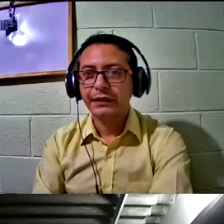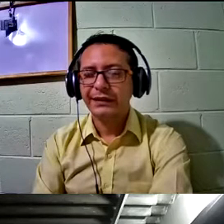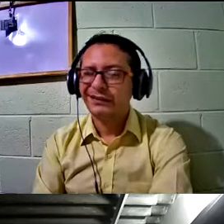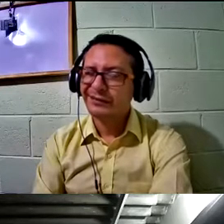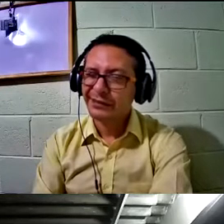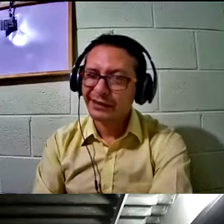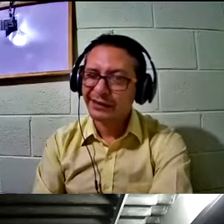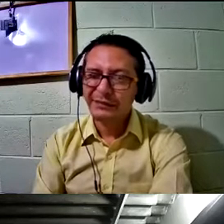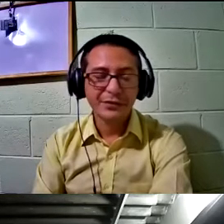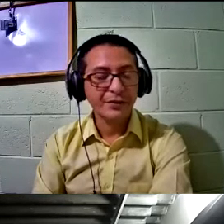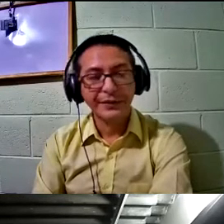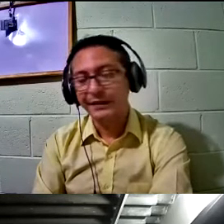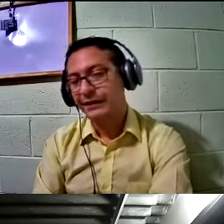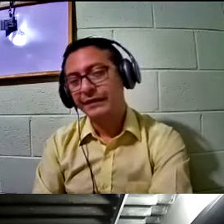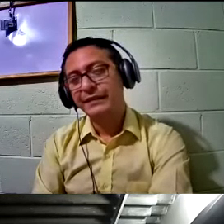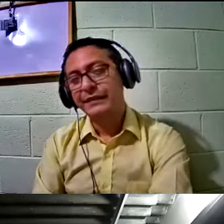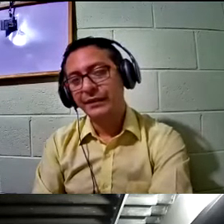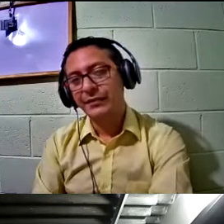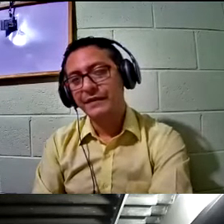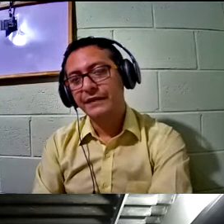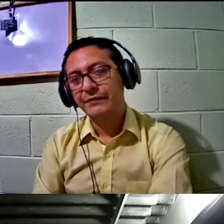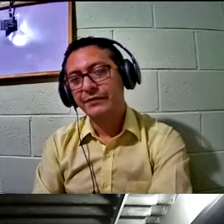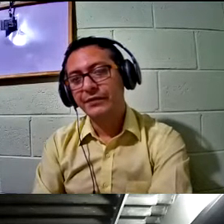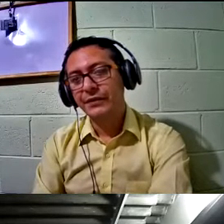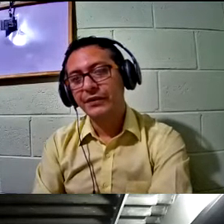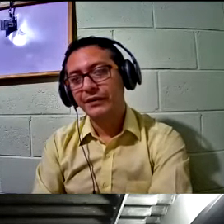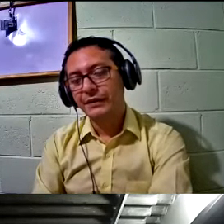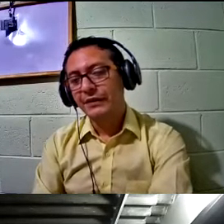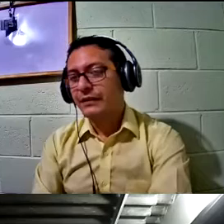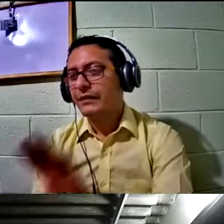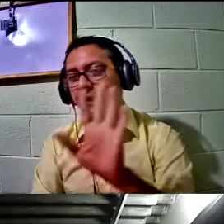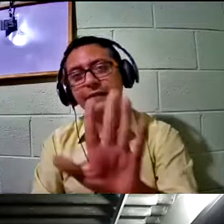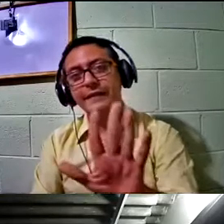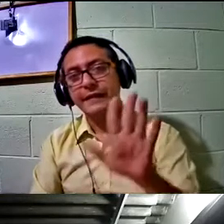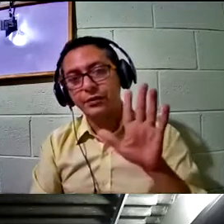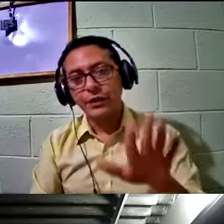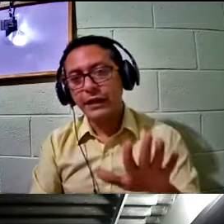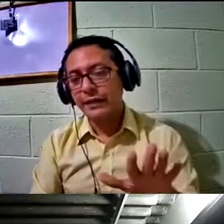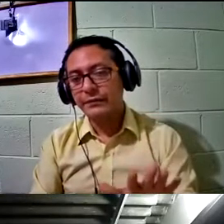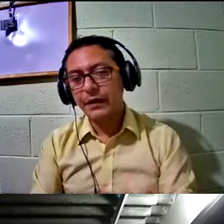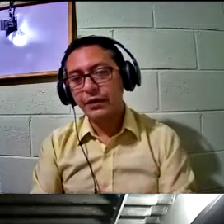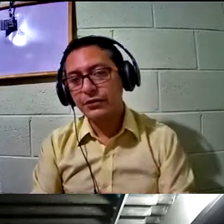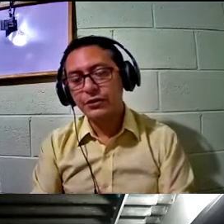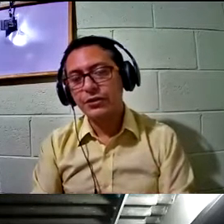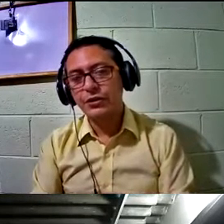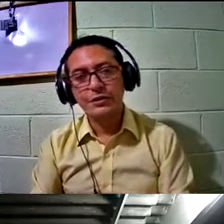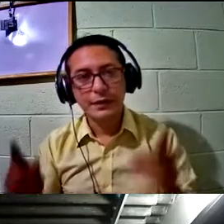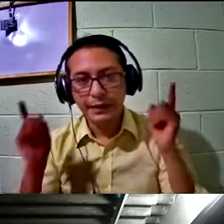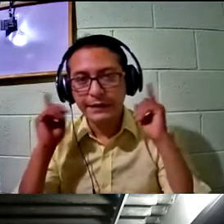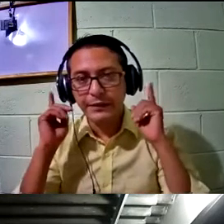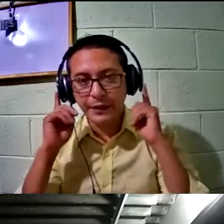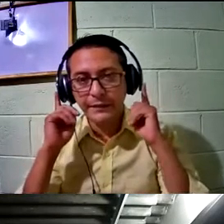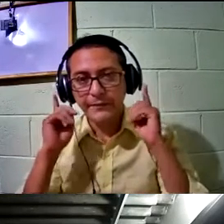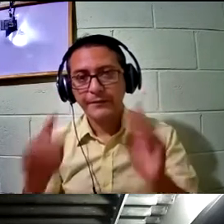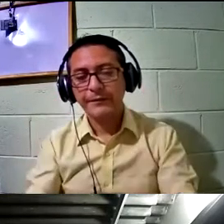yeah. Oh man, I'm sorry. I know it's difficult. So rest. Today, Alonso, just